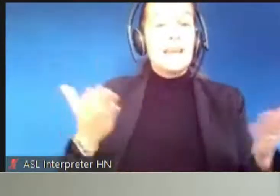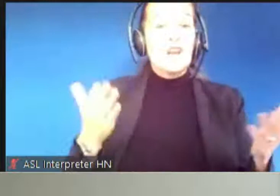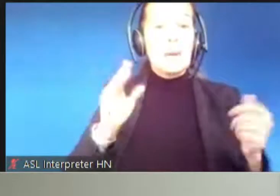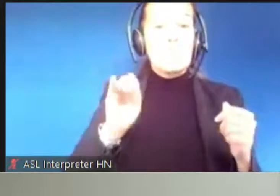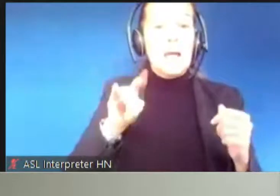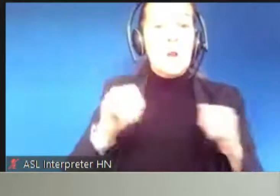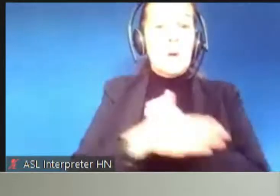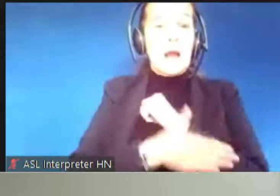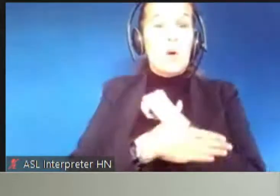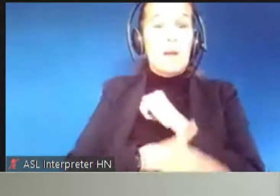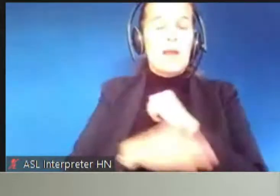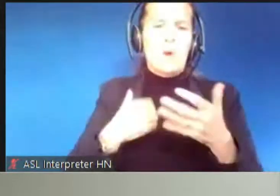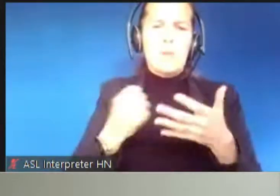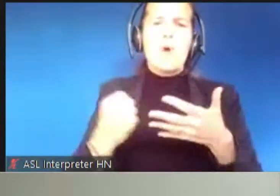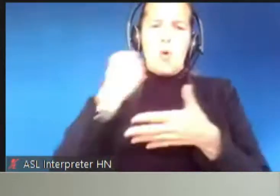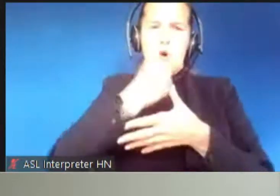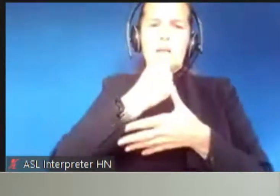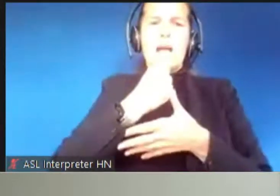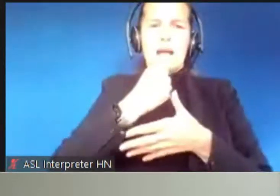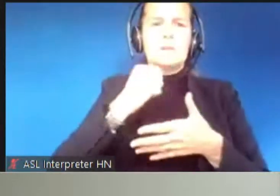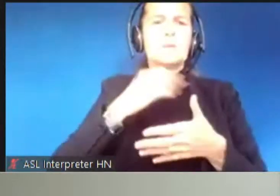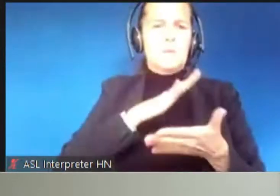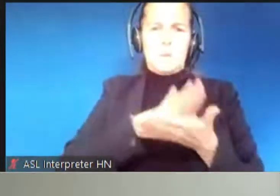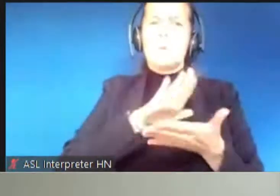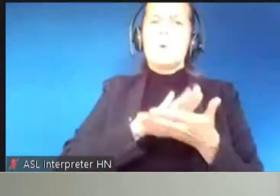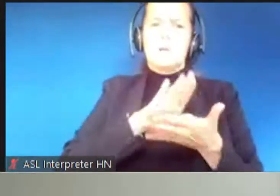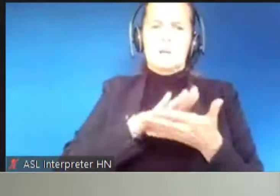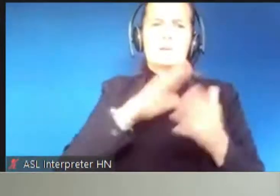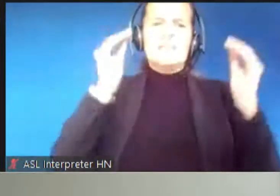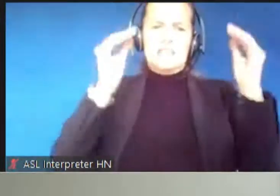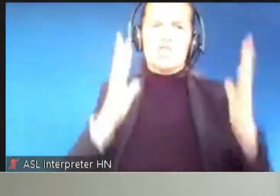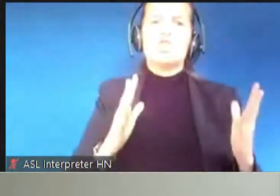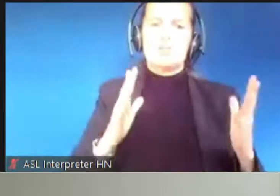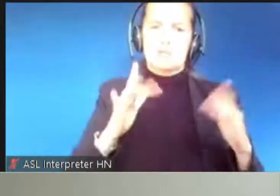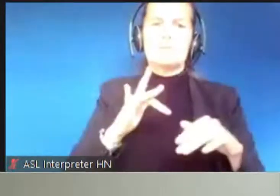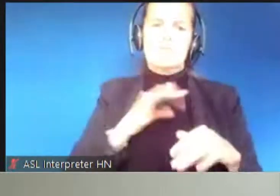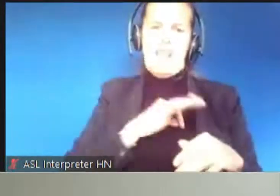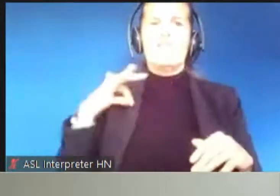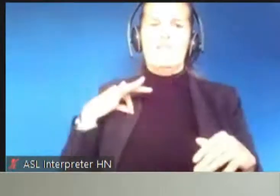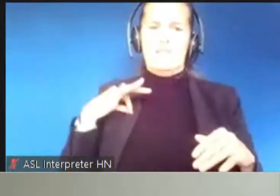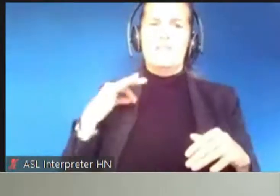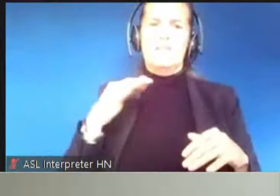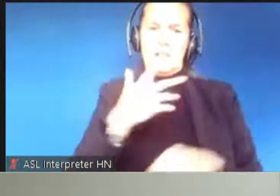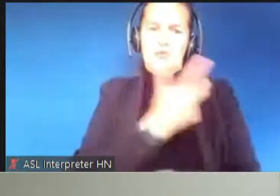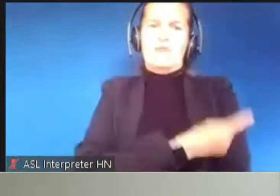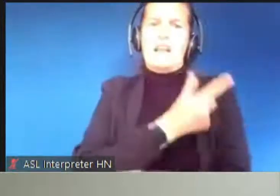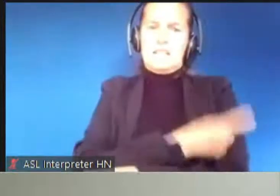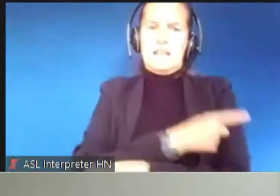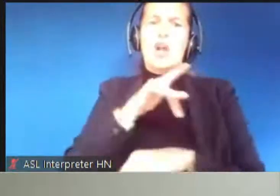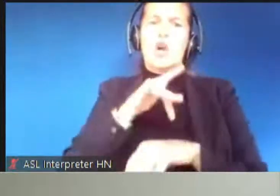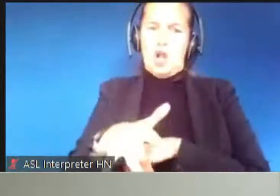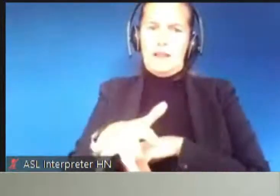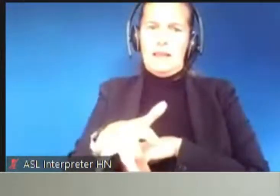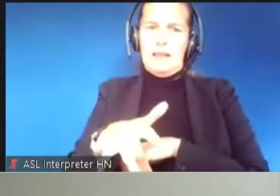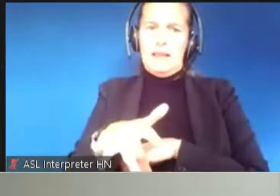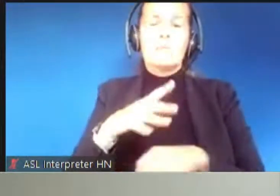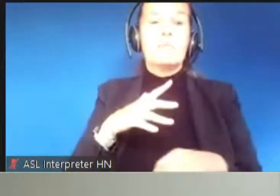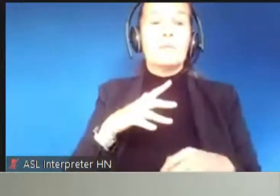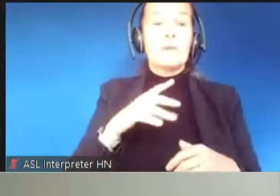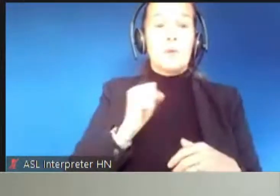giving vaccines out to the school staff very early. And along with that